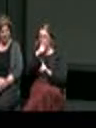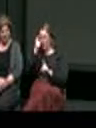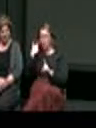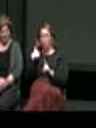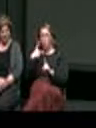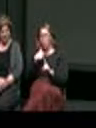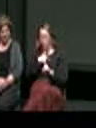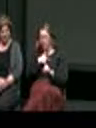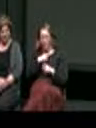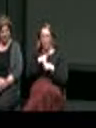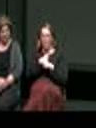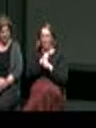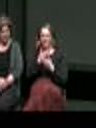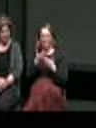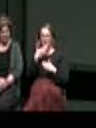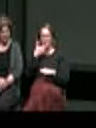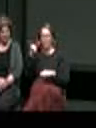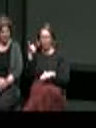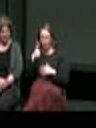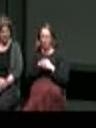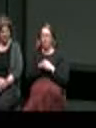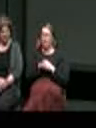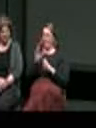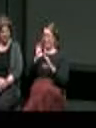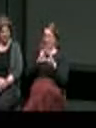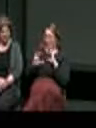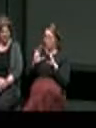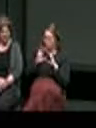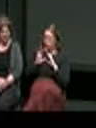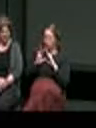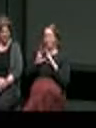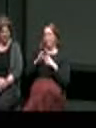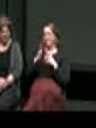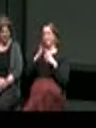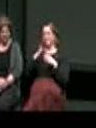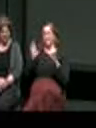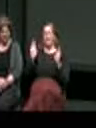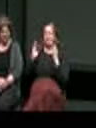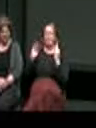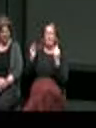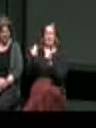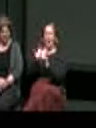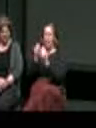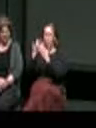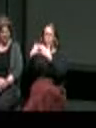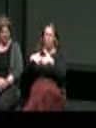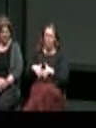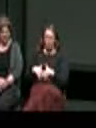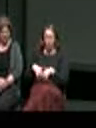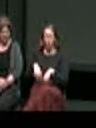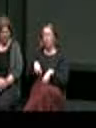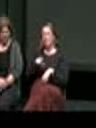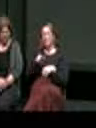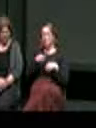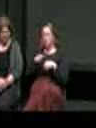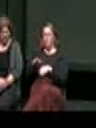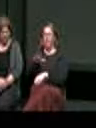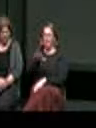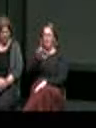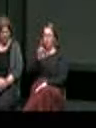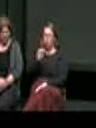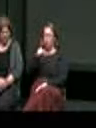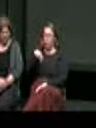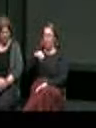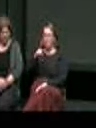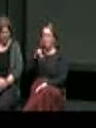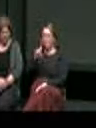are making things better. Chemistry, dam removals. These are streams that are over 500 square miles of drainage. So